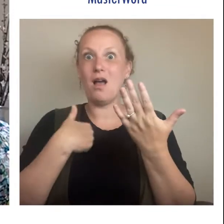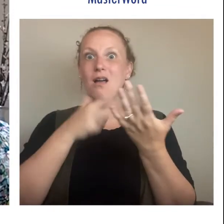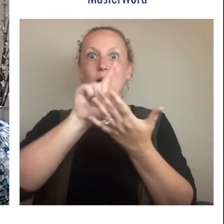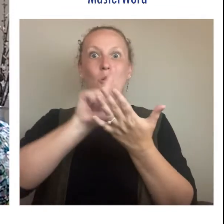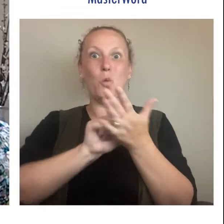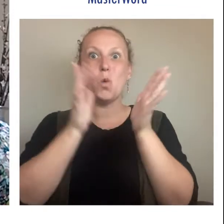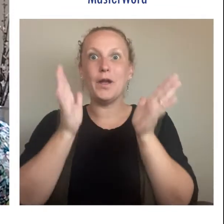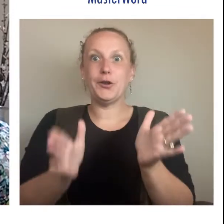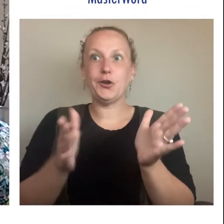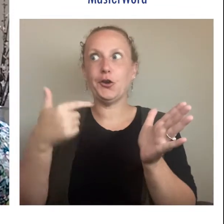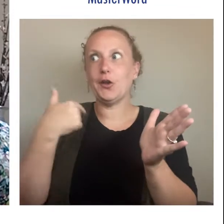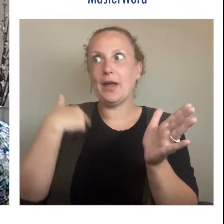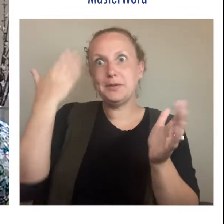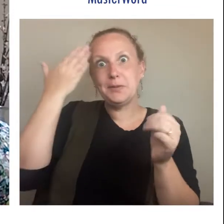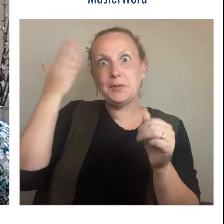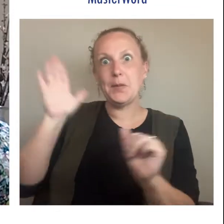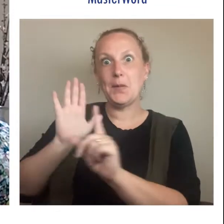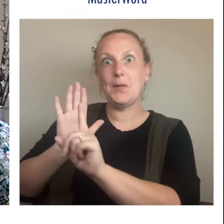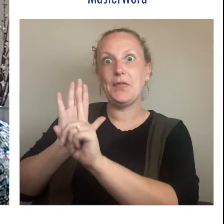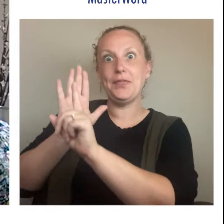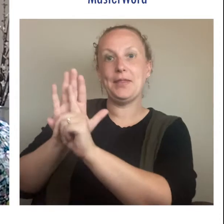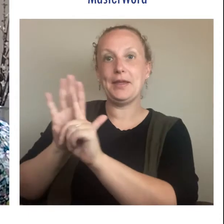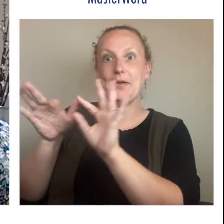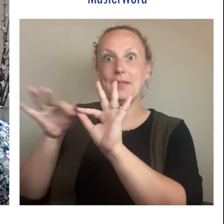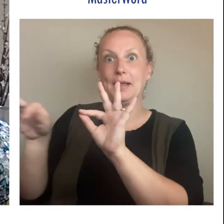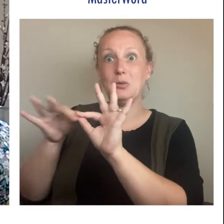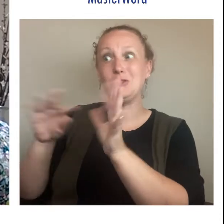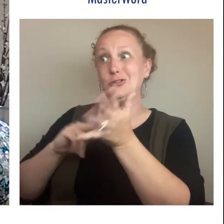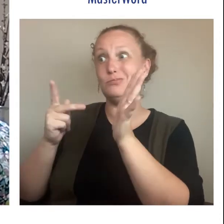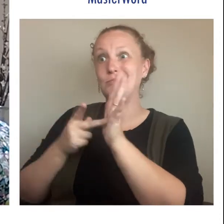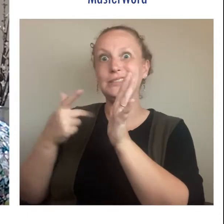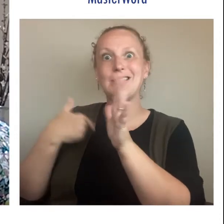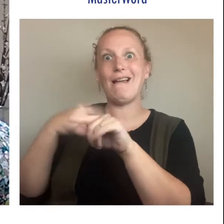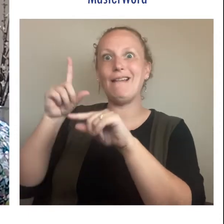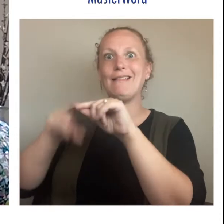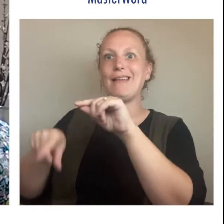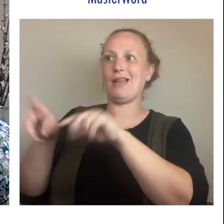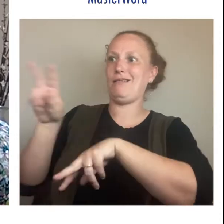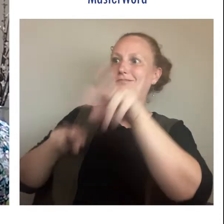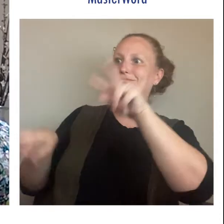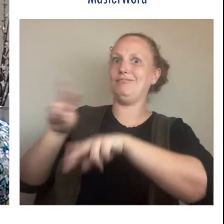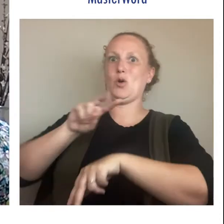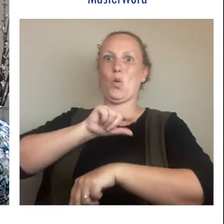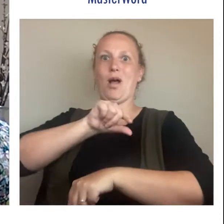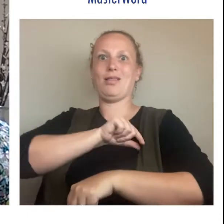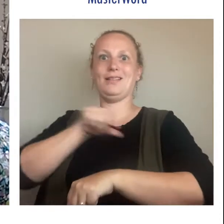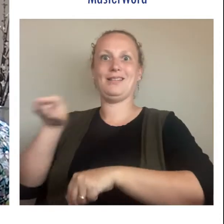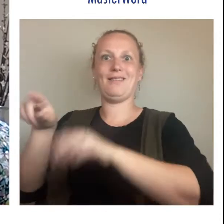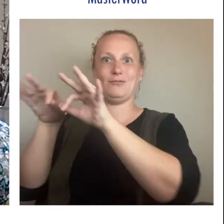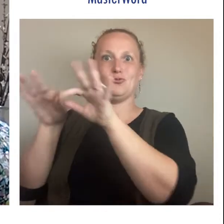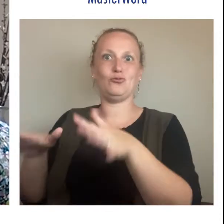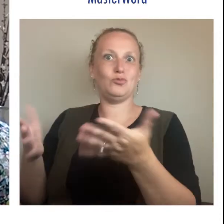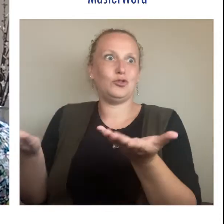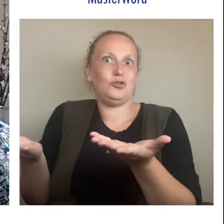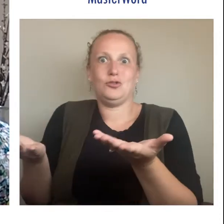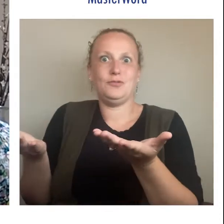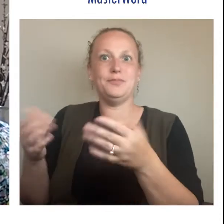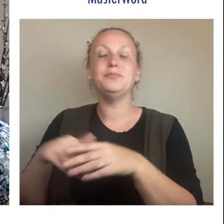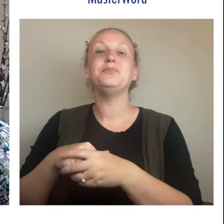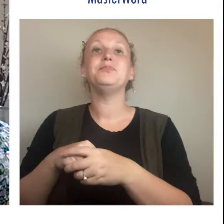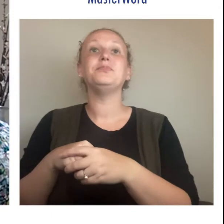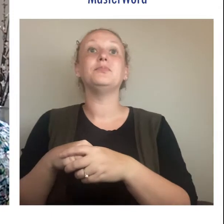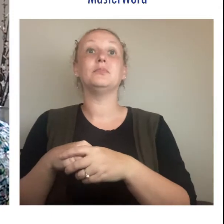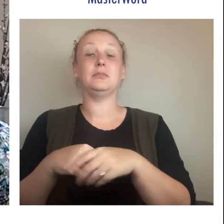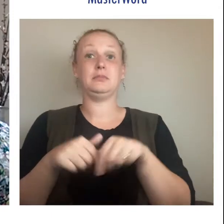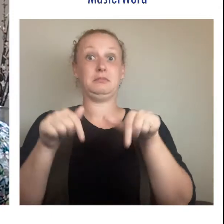recognize when that's happening because we don't speak the foreign language. And what we try to do here at Winston &